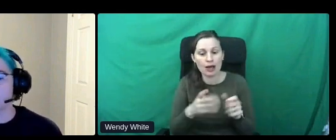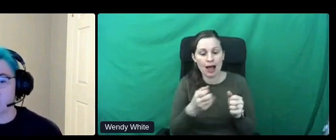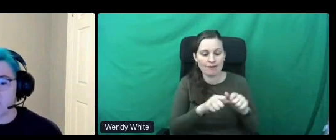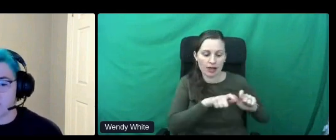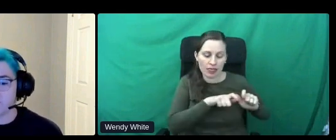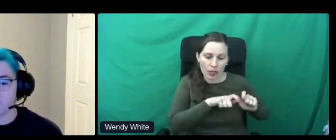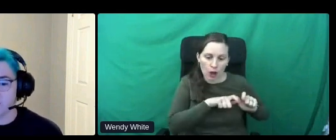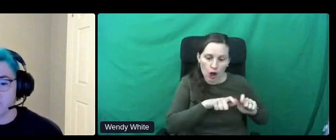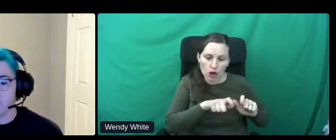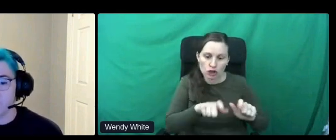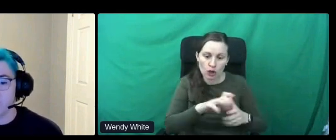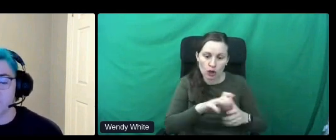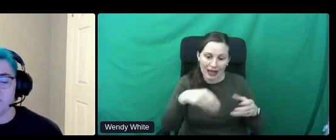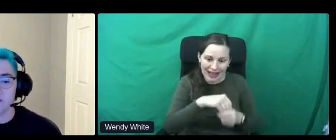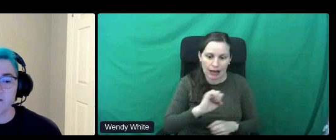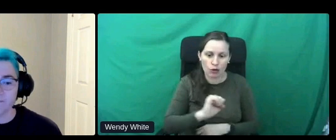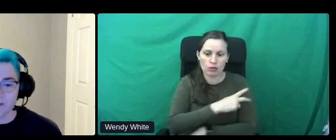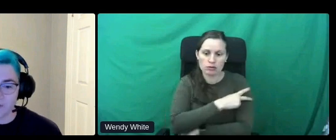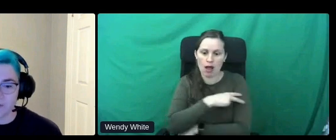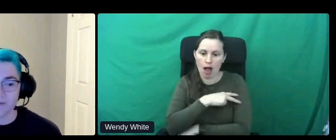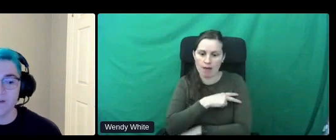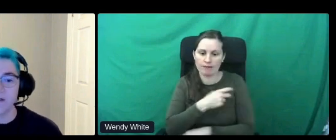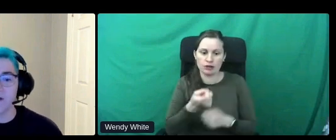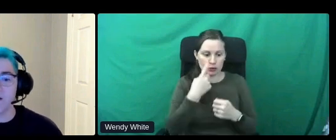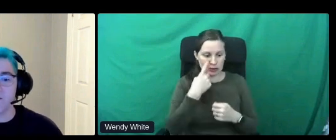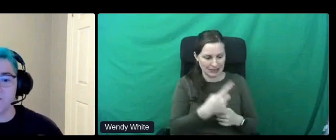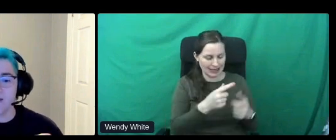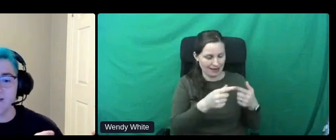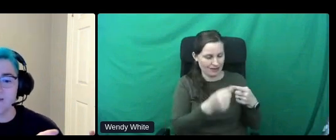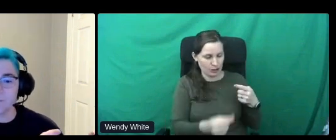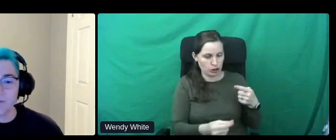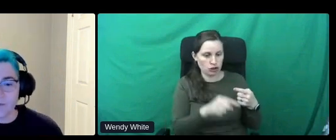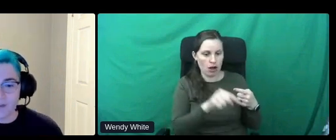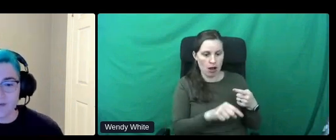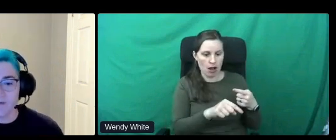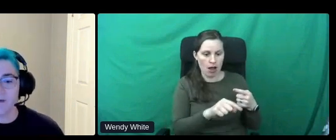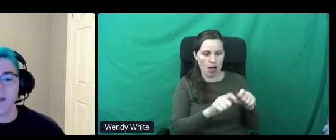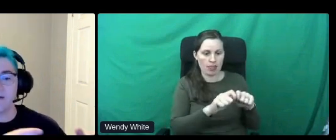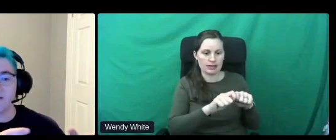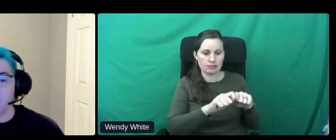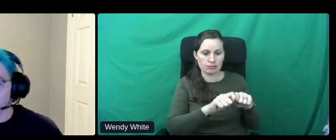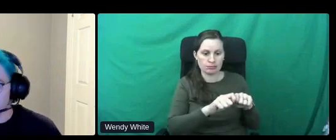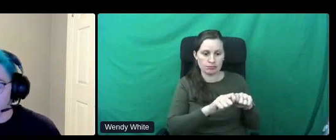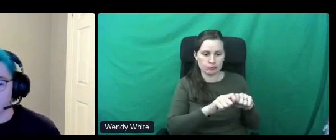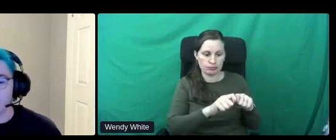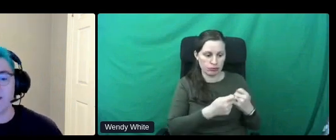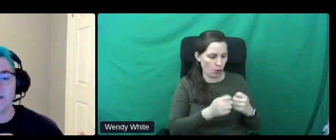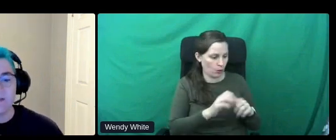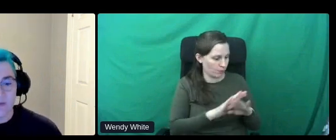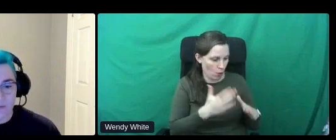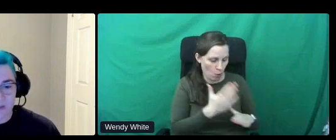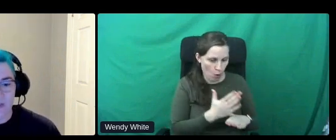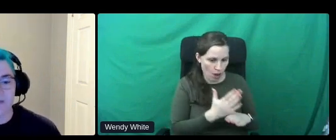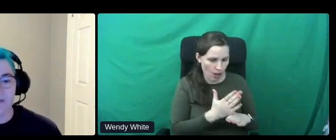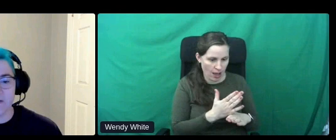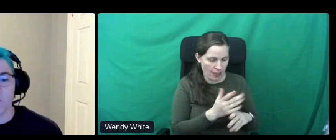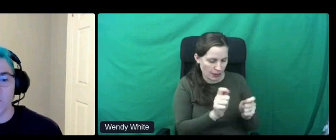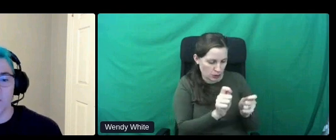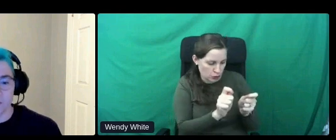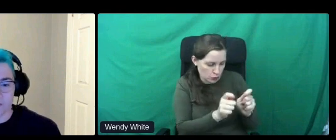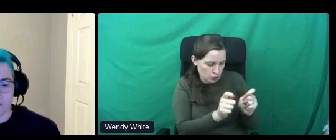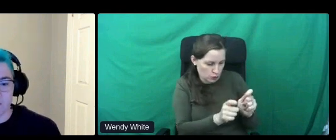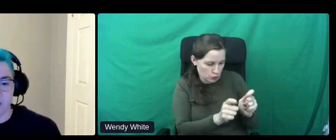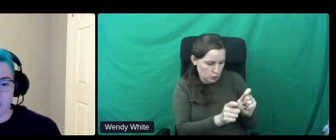on staff to be able to see a feature that is broken and not working, and then tune it until